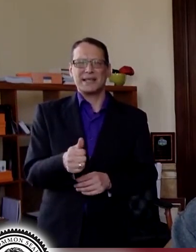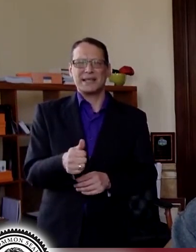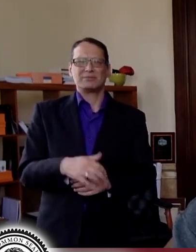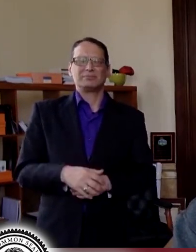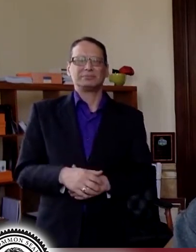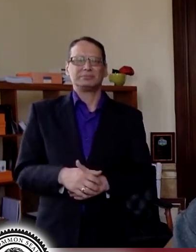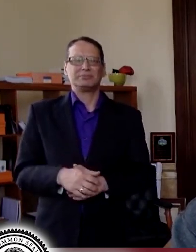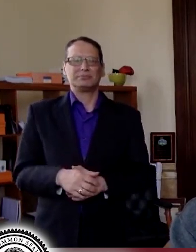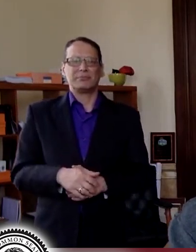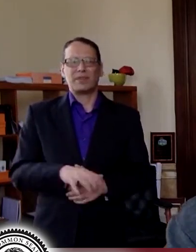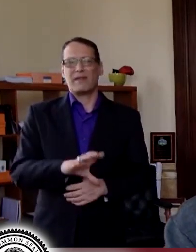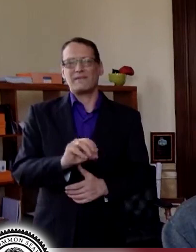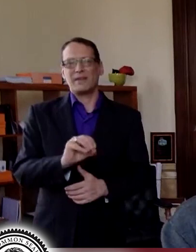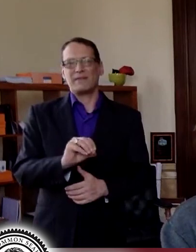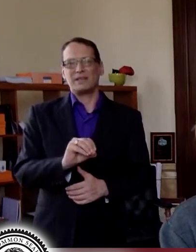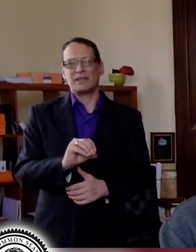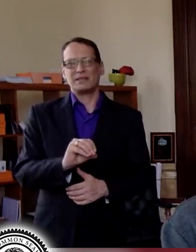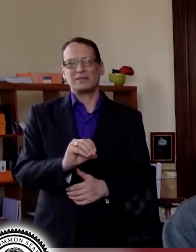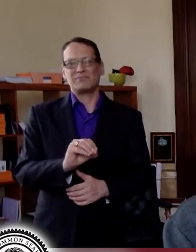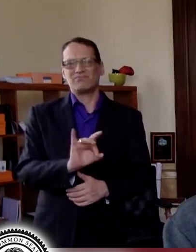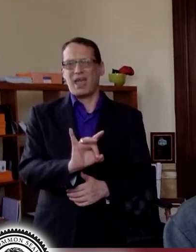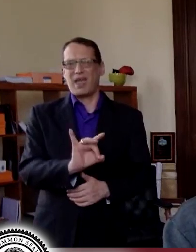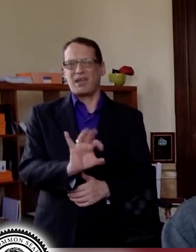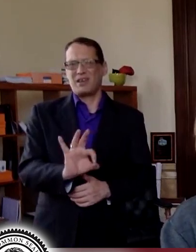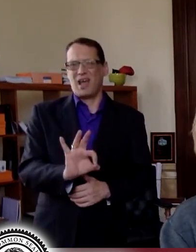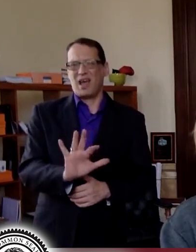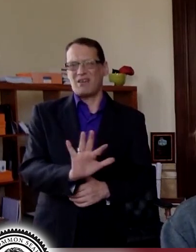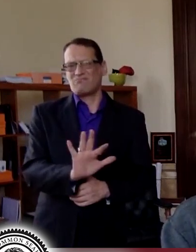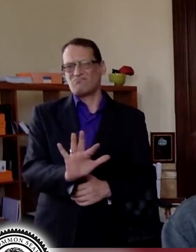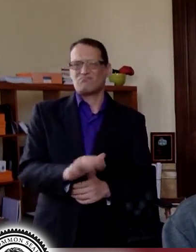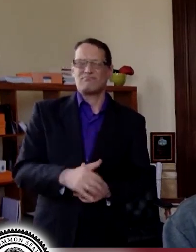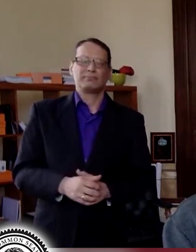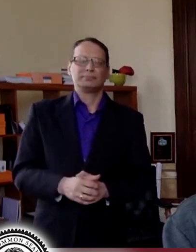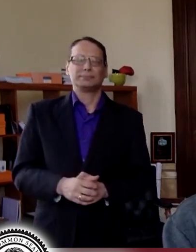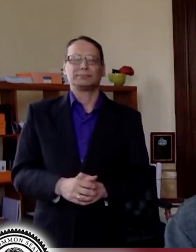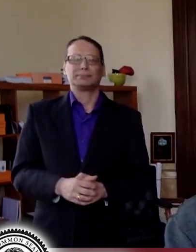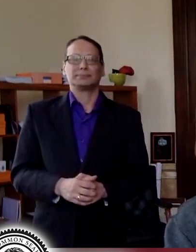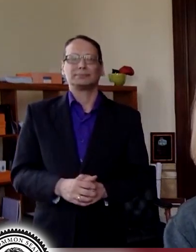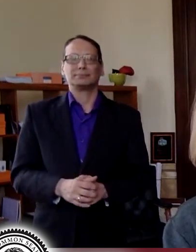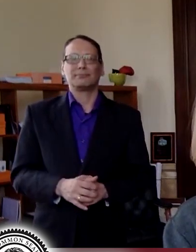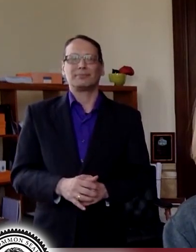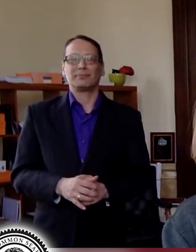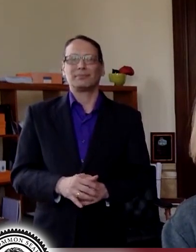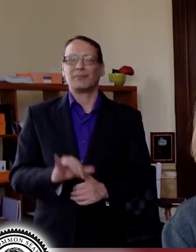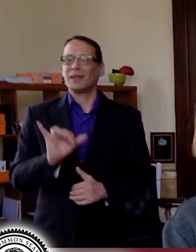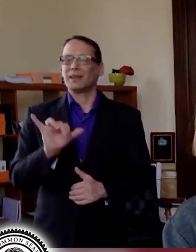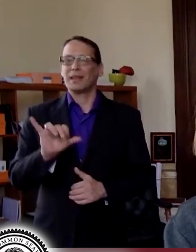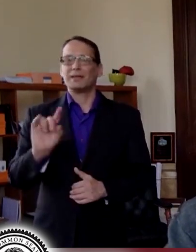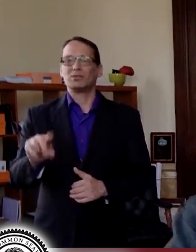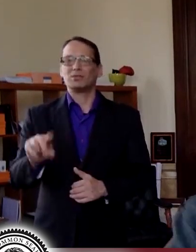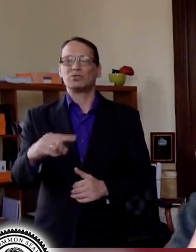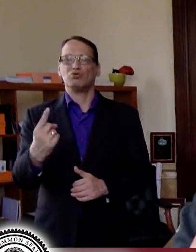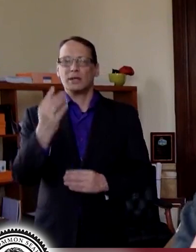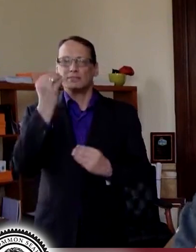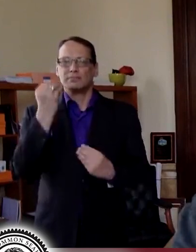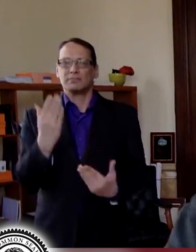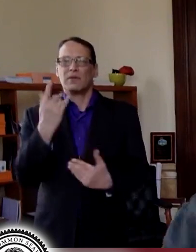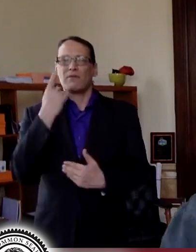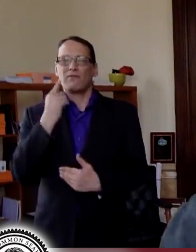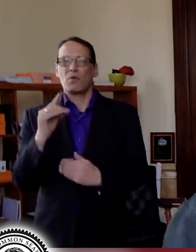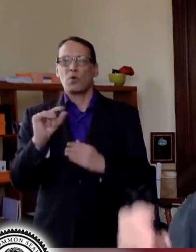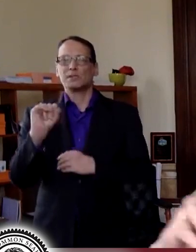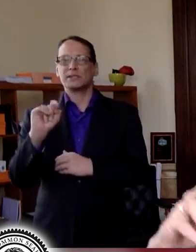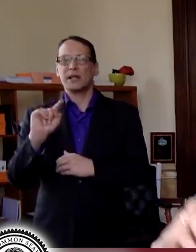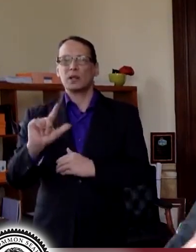in their 50s, eight or nine here. So that's just data for the